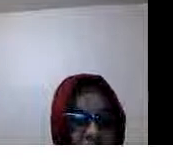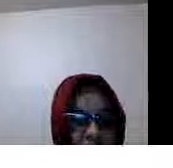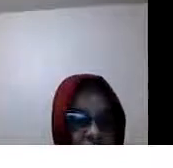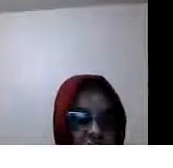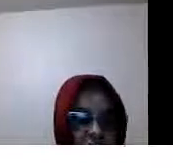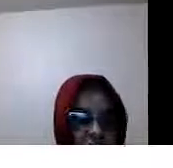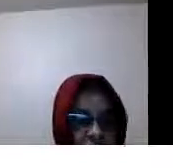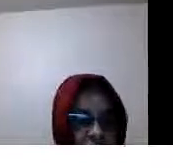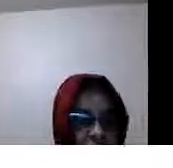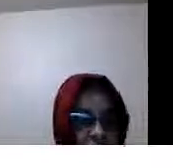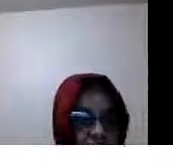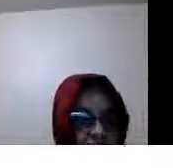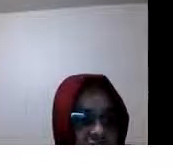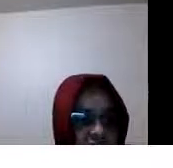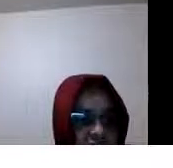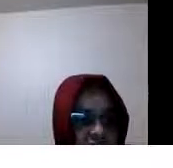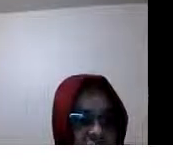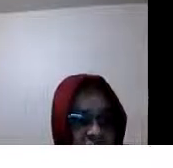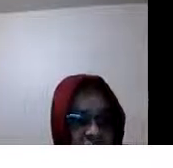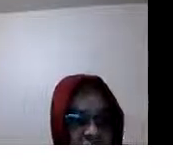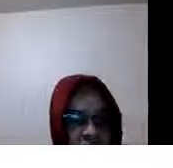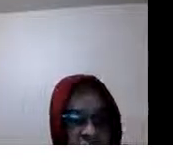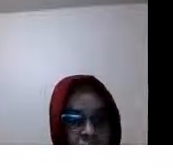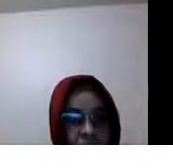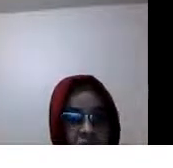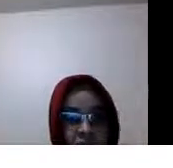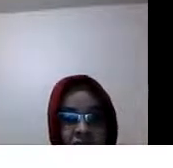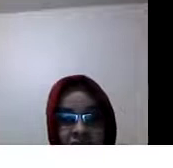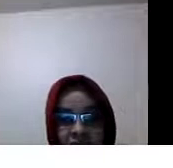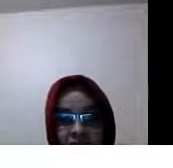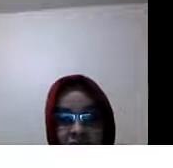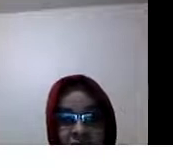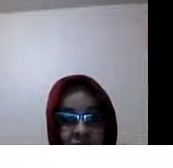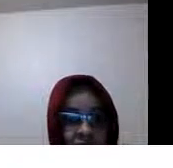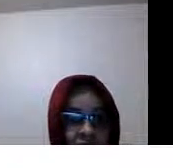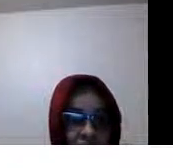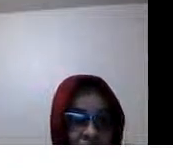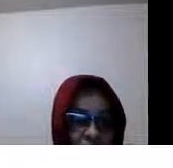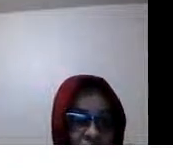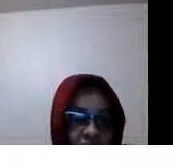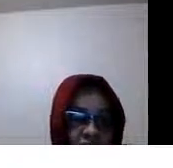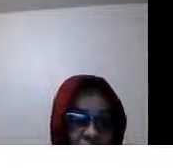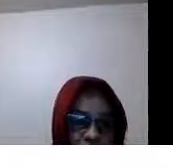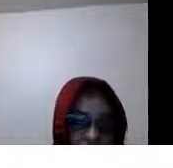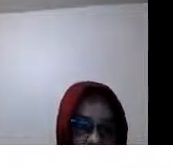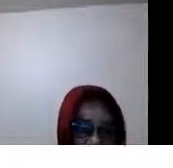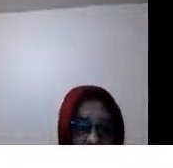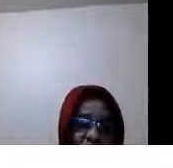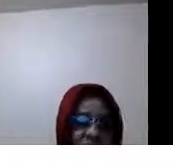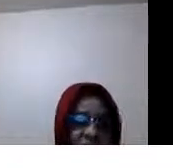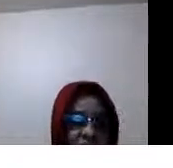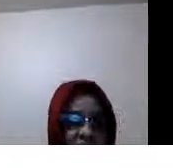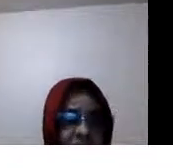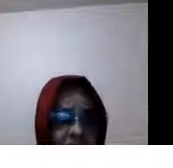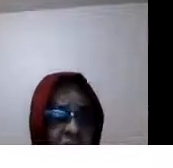male, 39% are female. The response